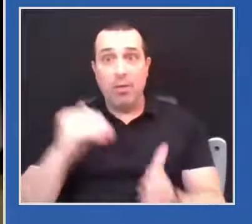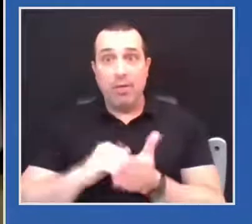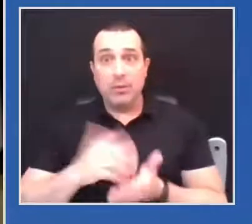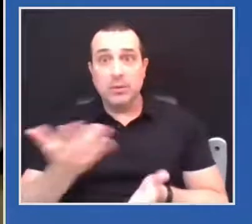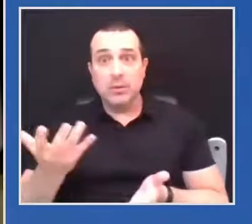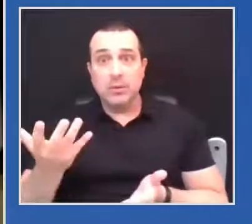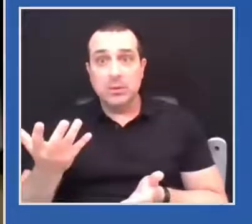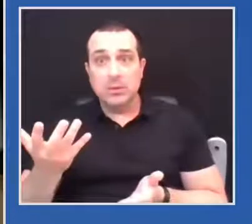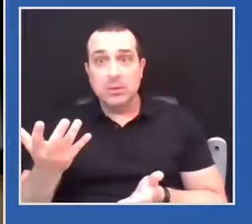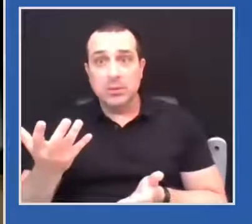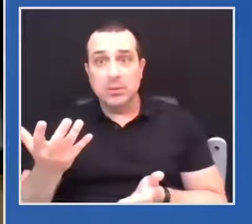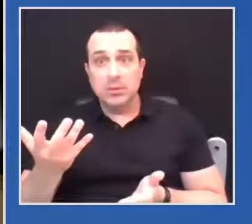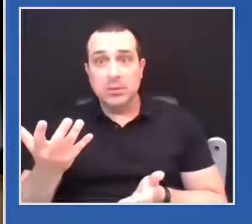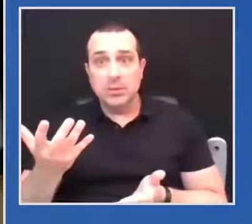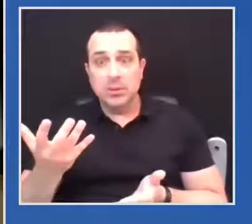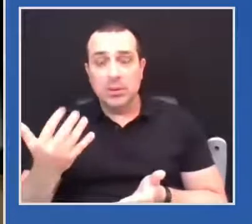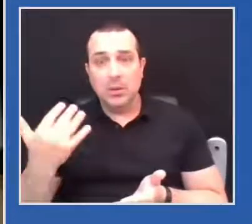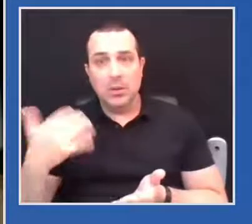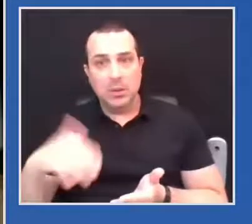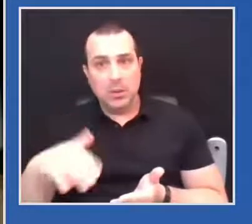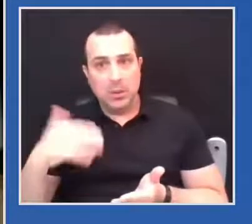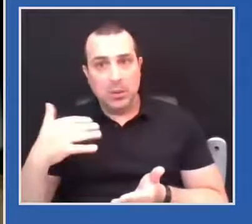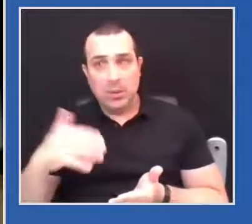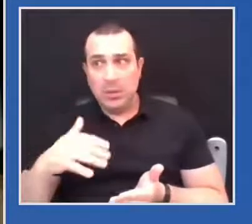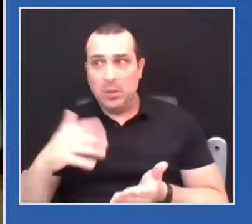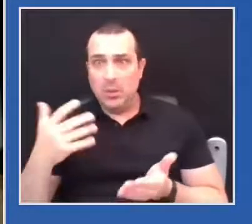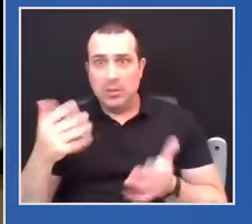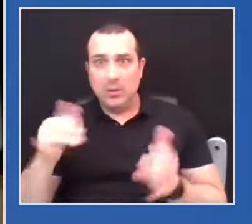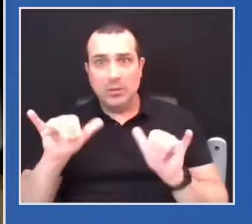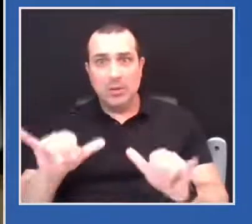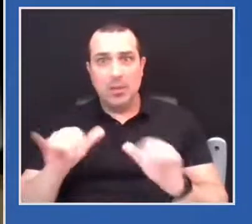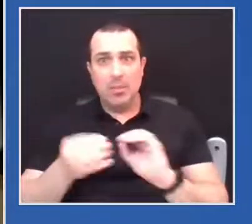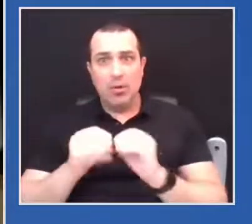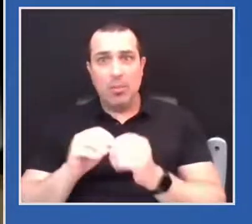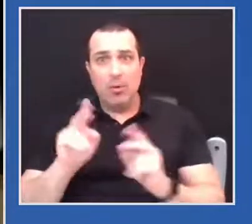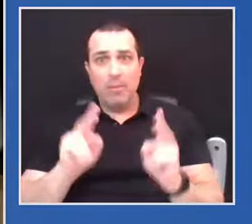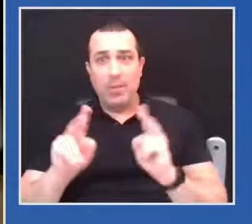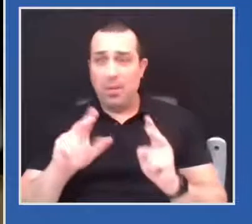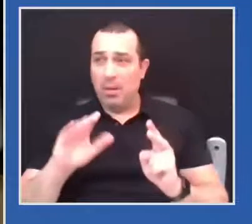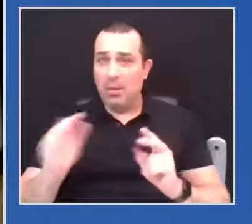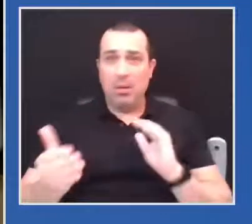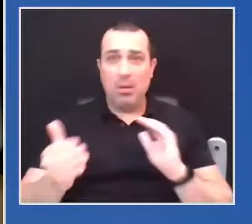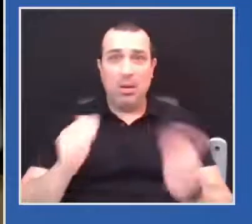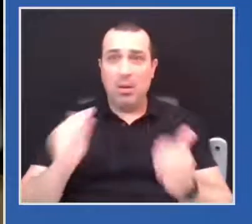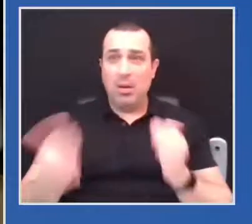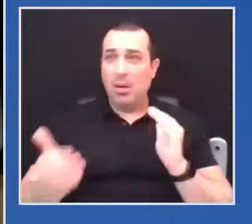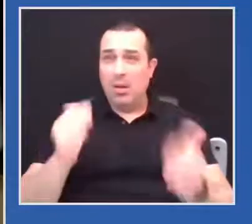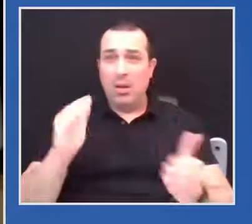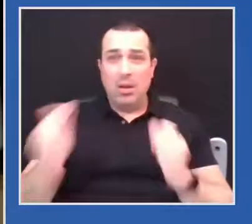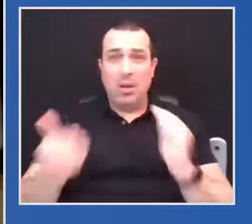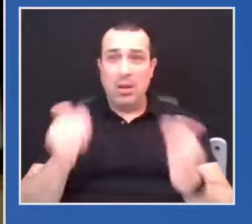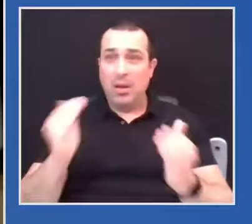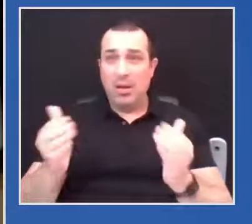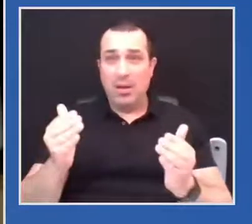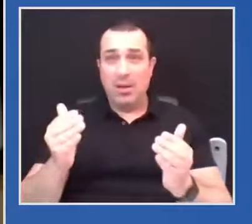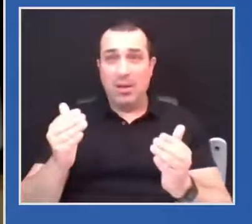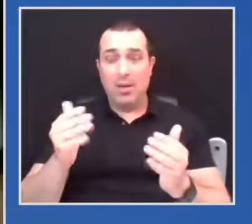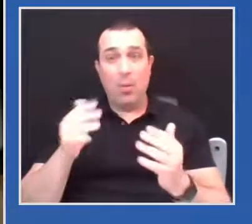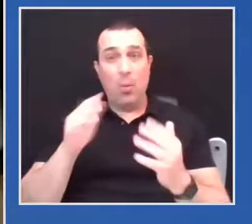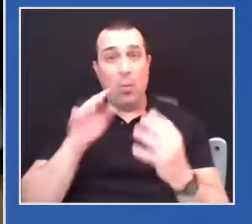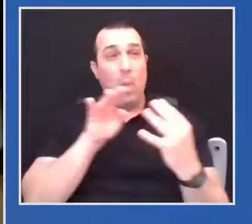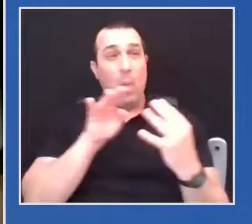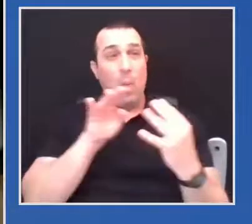that is more people, the same number of people that died in the war you fought are all 4 years.